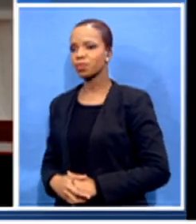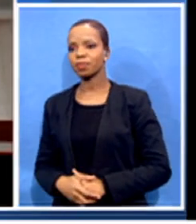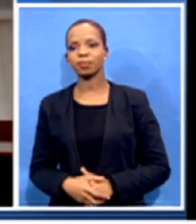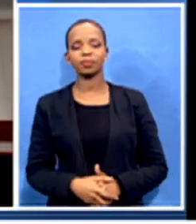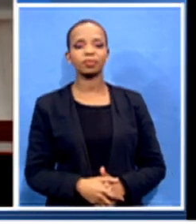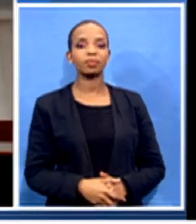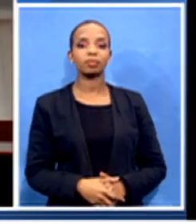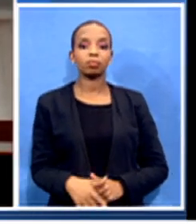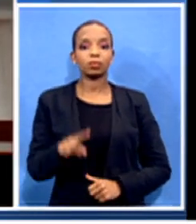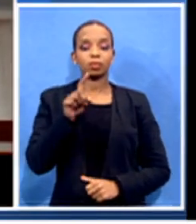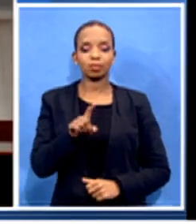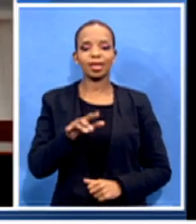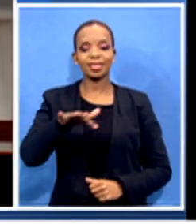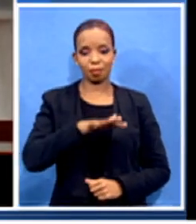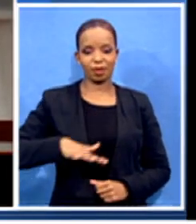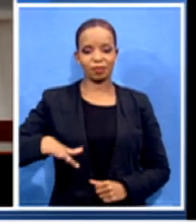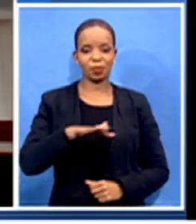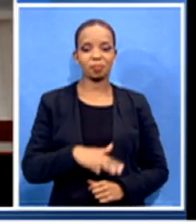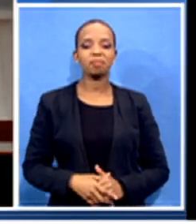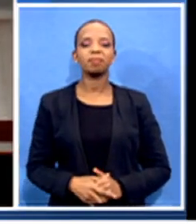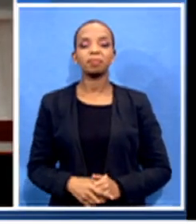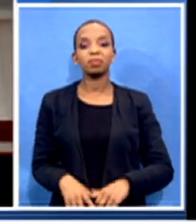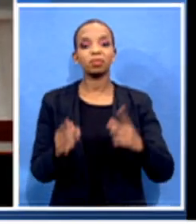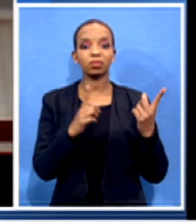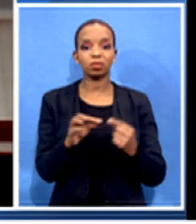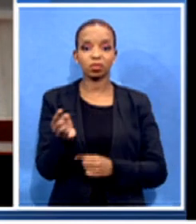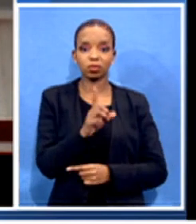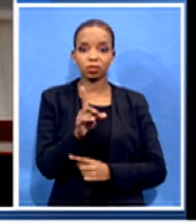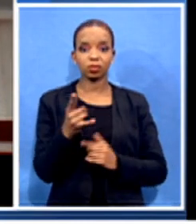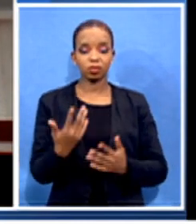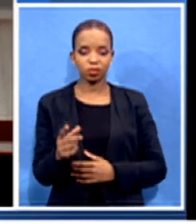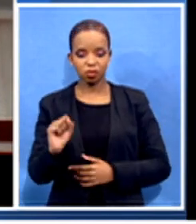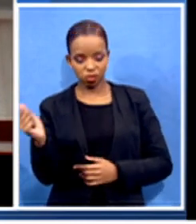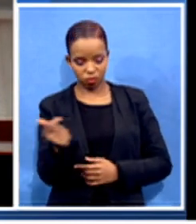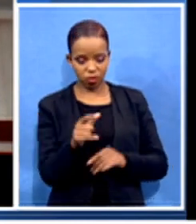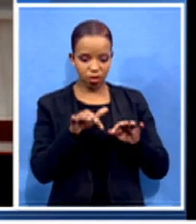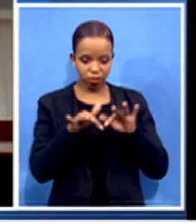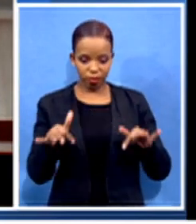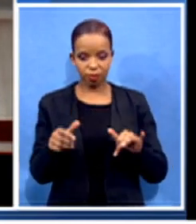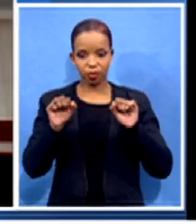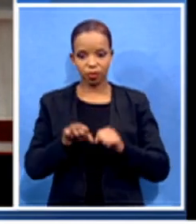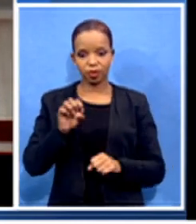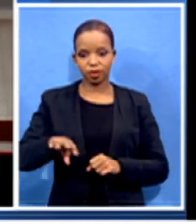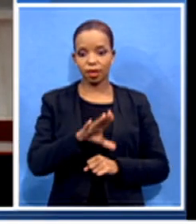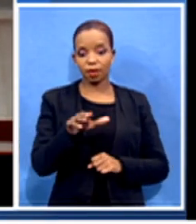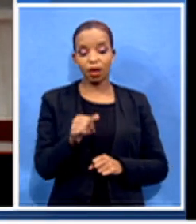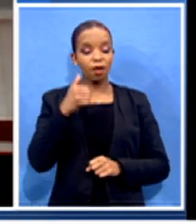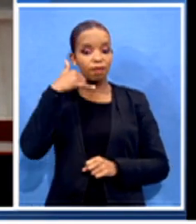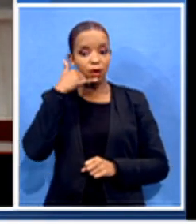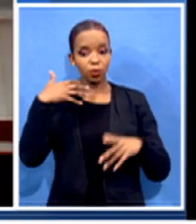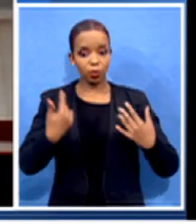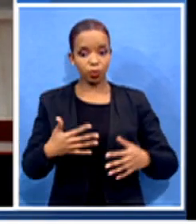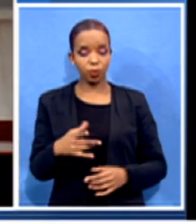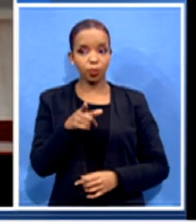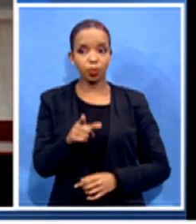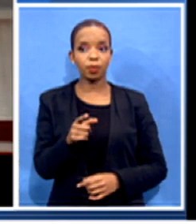Well, it's a platform. What we'll do, all the South African citizens with a smartphone, they will have to